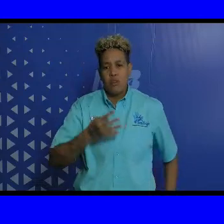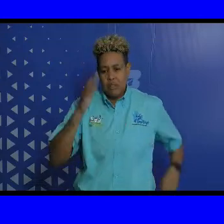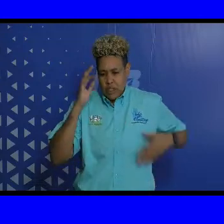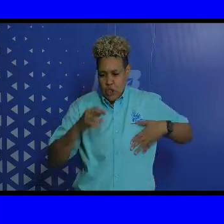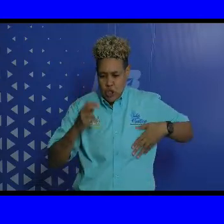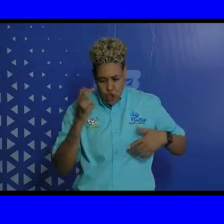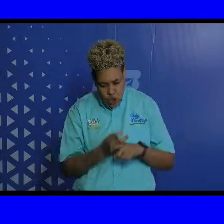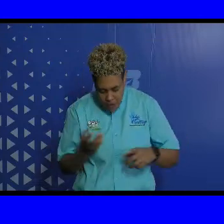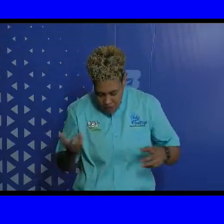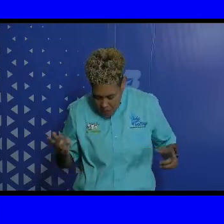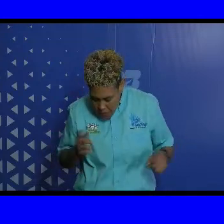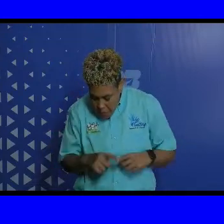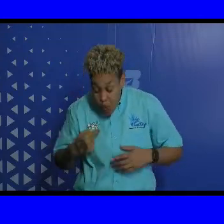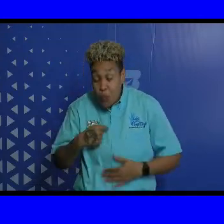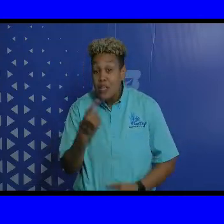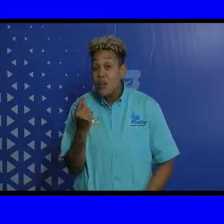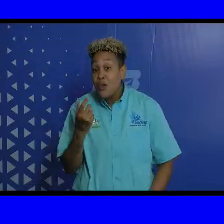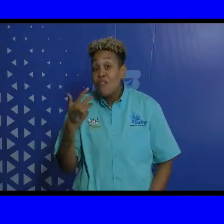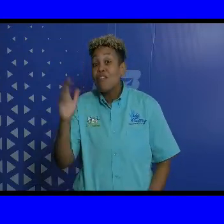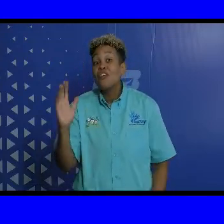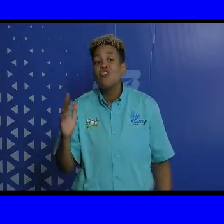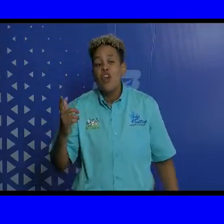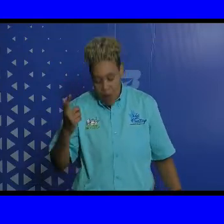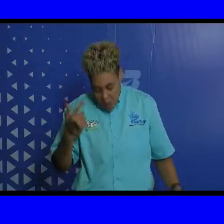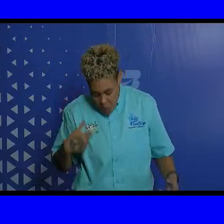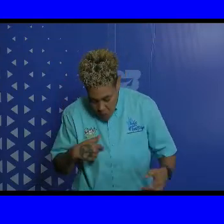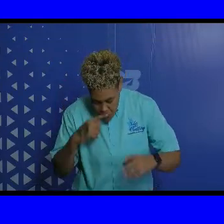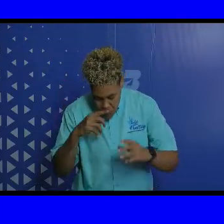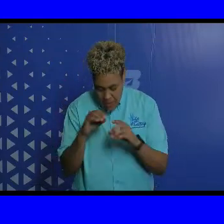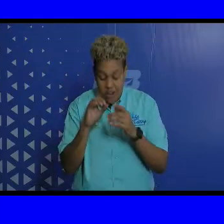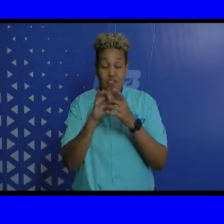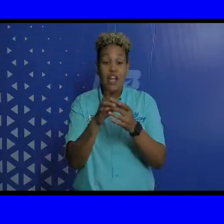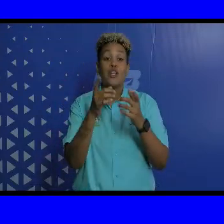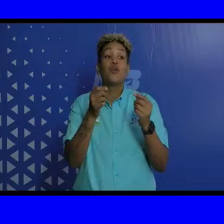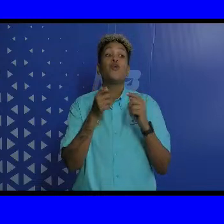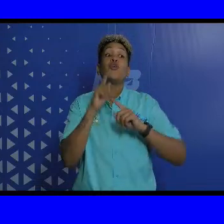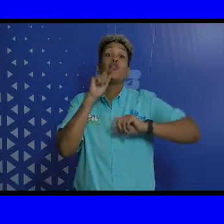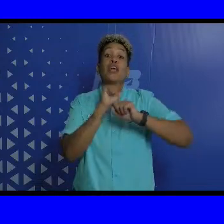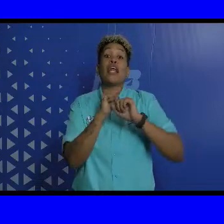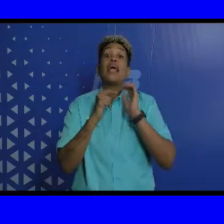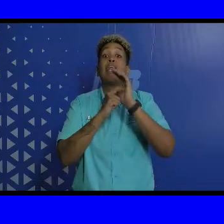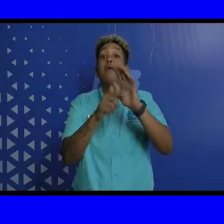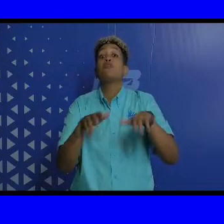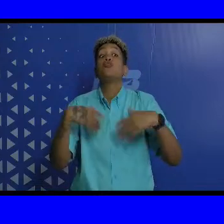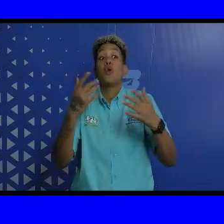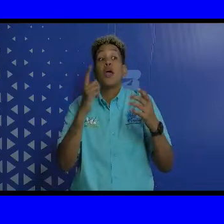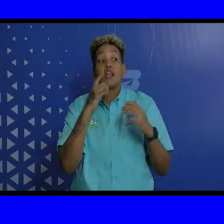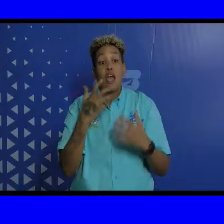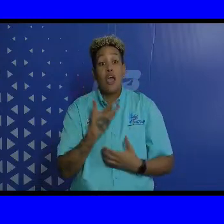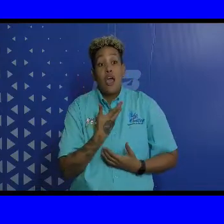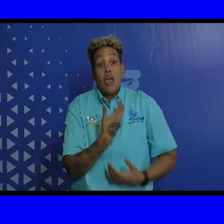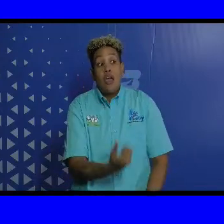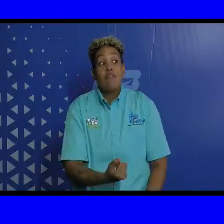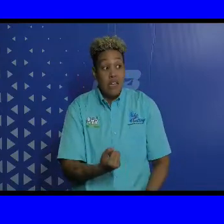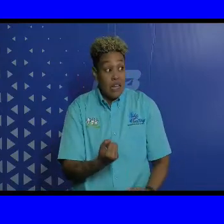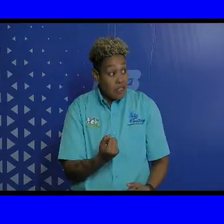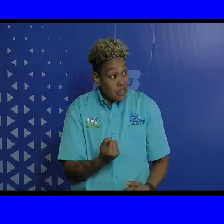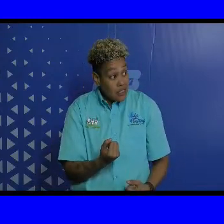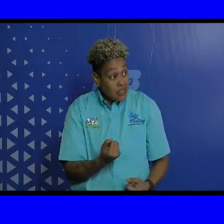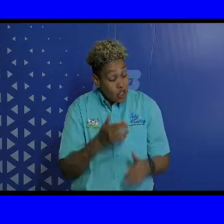months. But we did it, and in doing it, it demonstrated the confidence